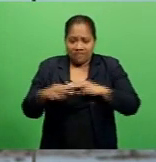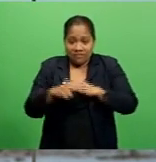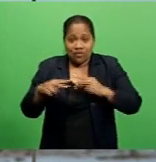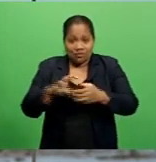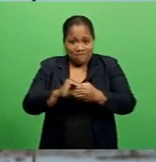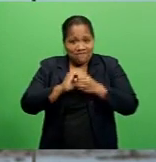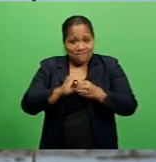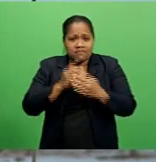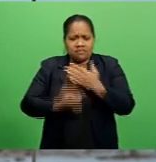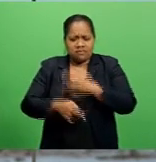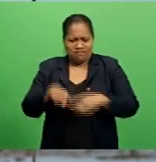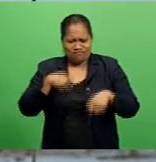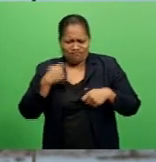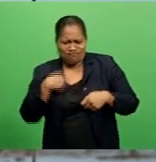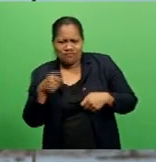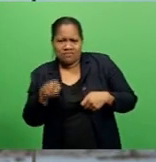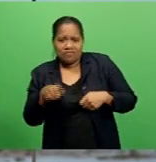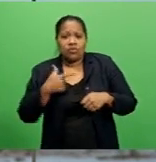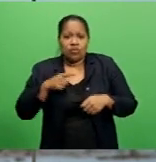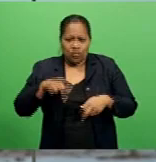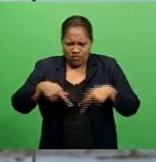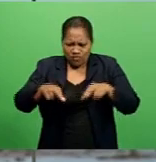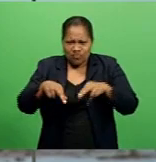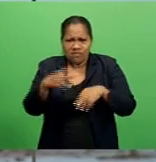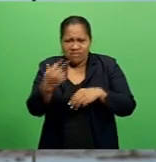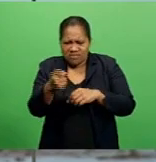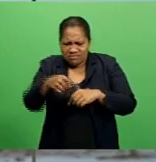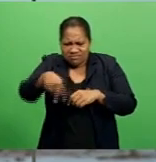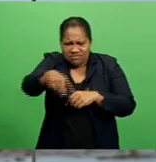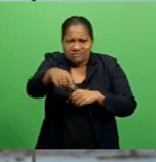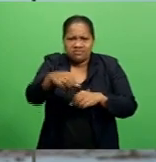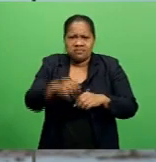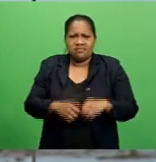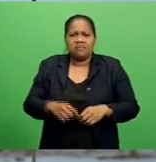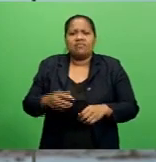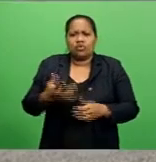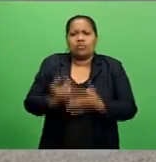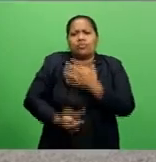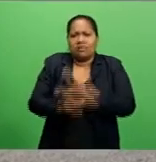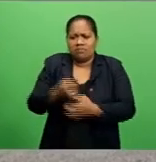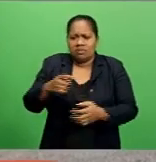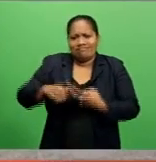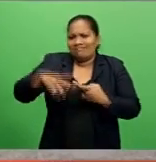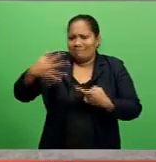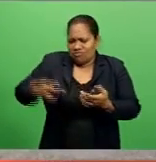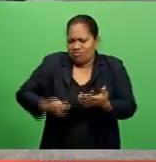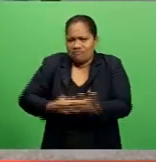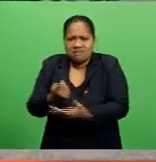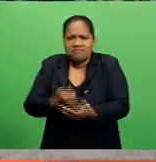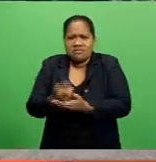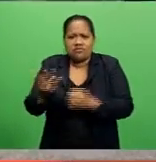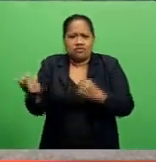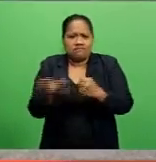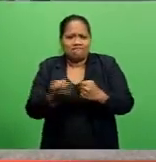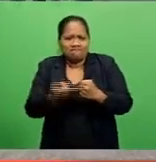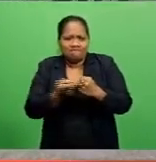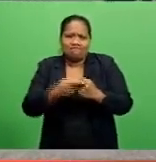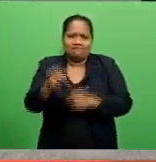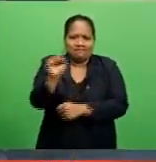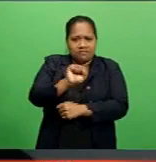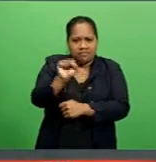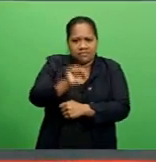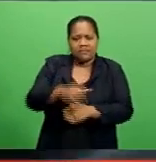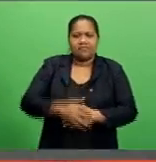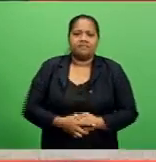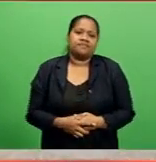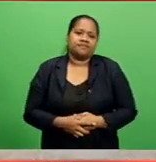are frustrated with the potholes and the dent it's putting in their pockets. Garages in the Suva area are seeing more vehicles